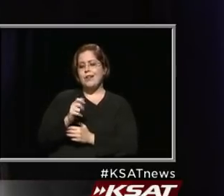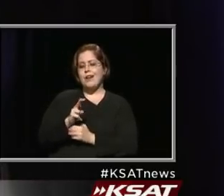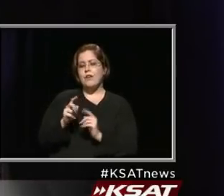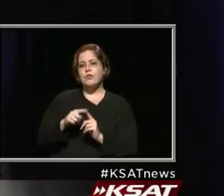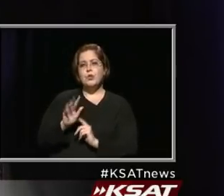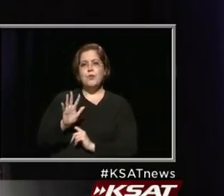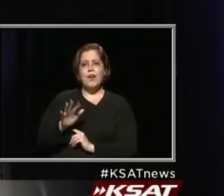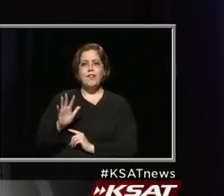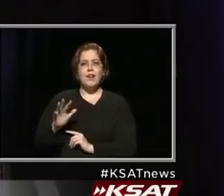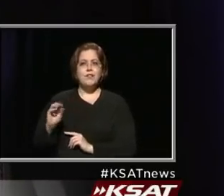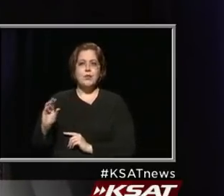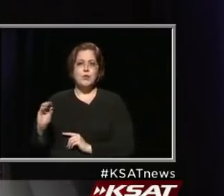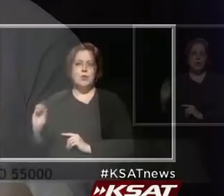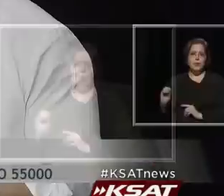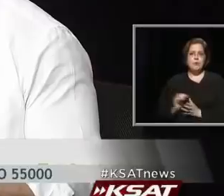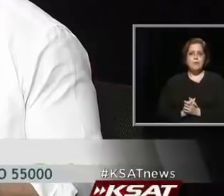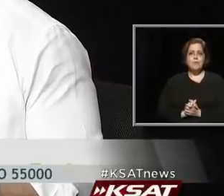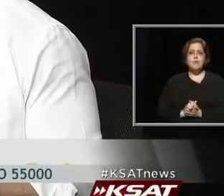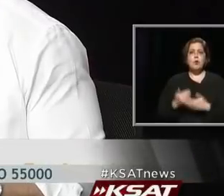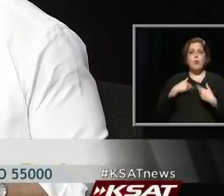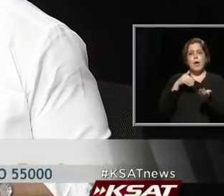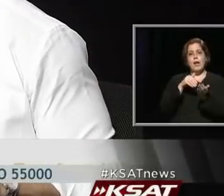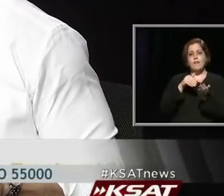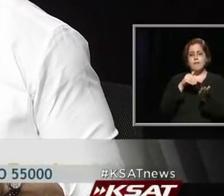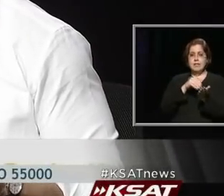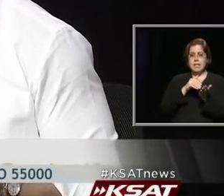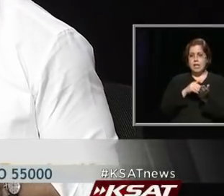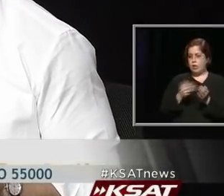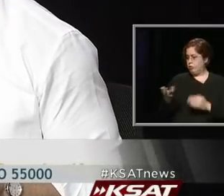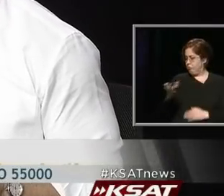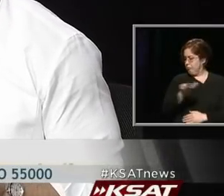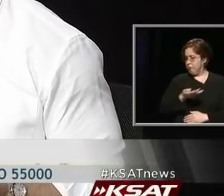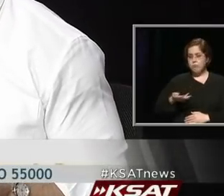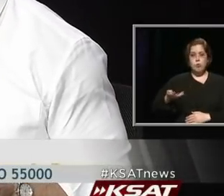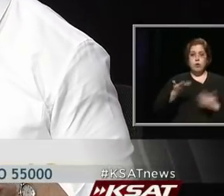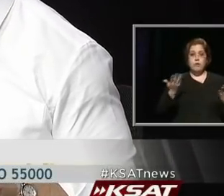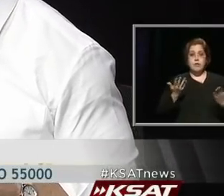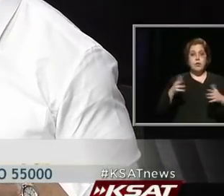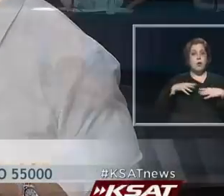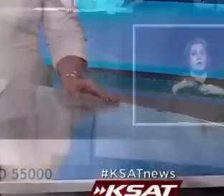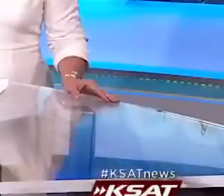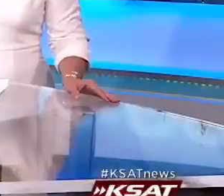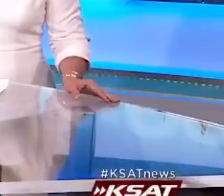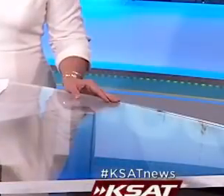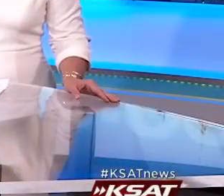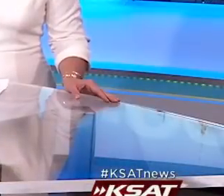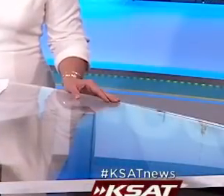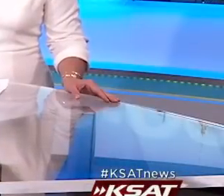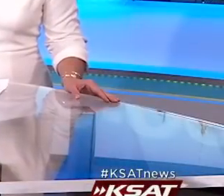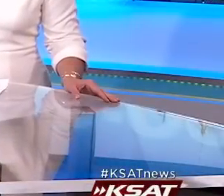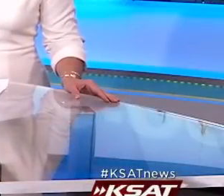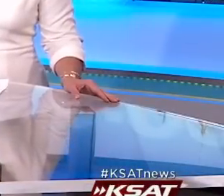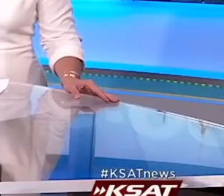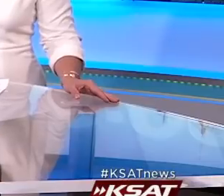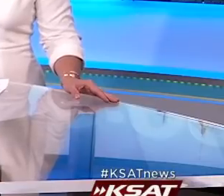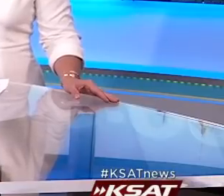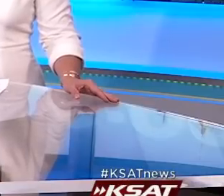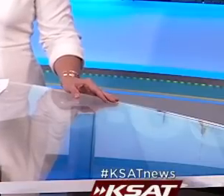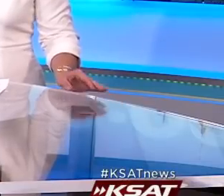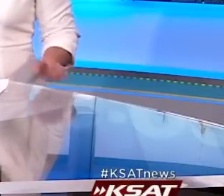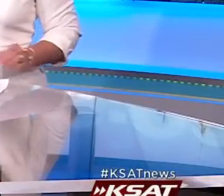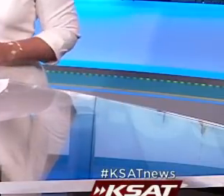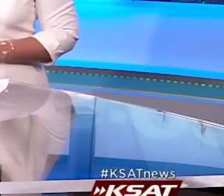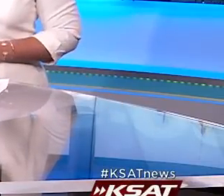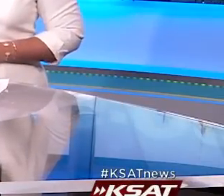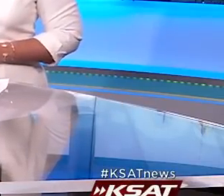to 55000. We do have Dr. All right, a lot of numbers to dive into. A backlog of cases reported today. So